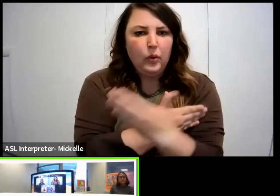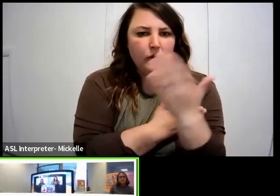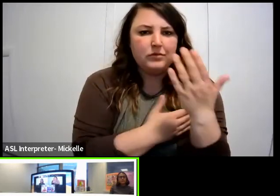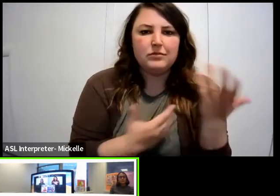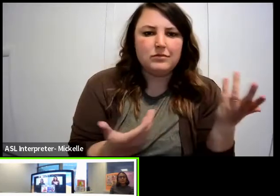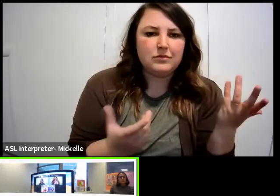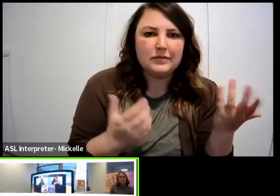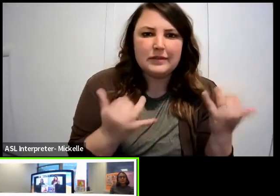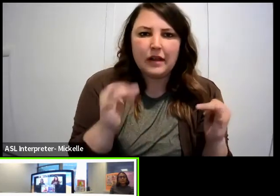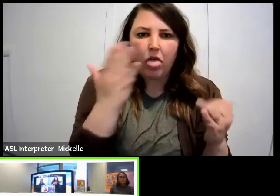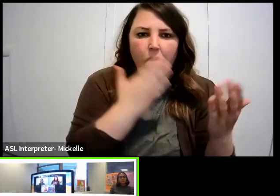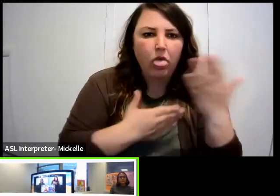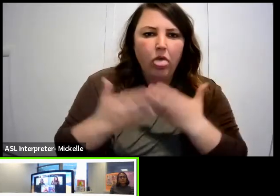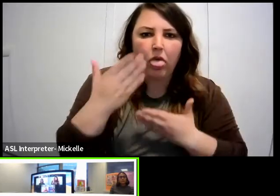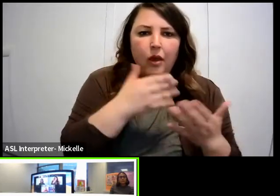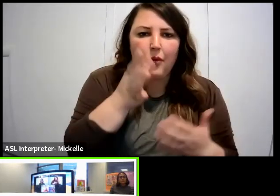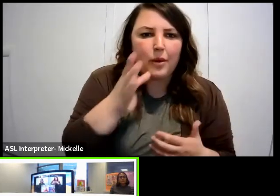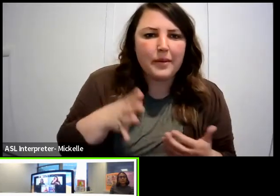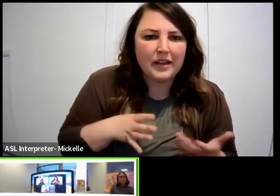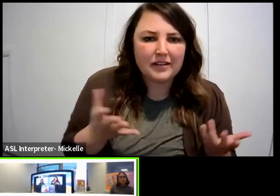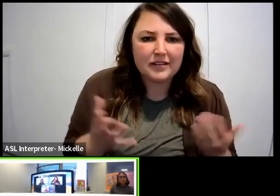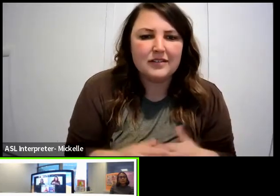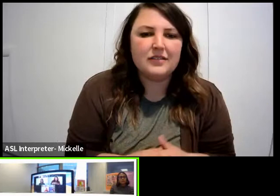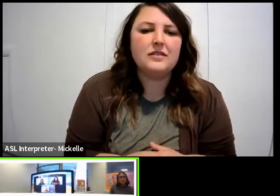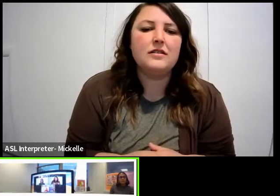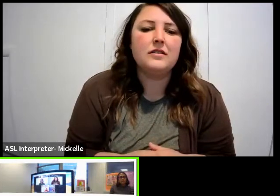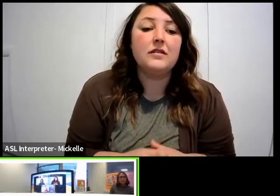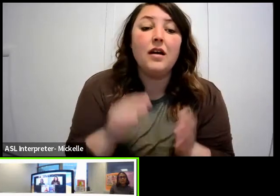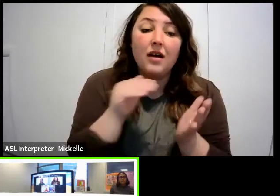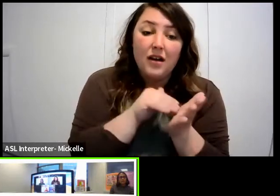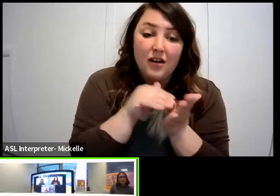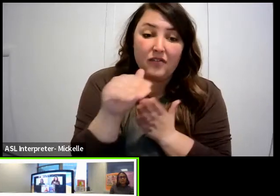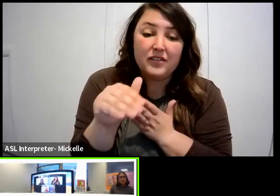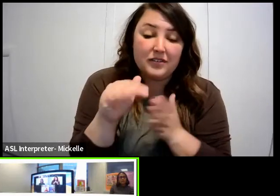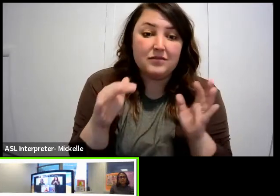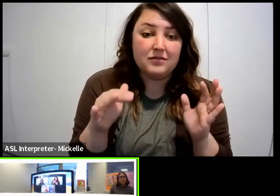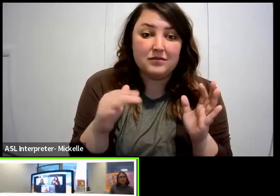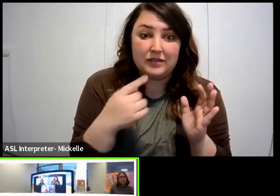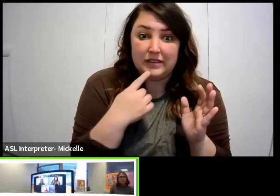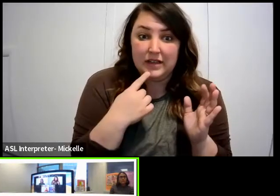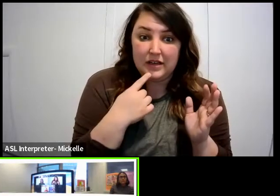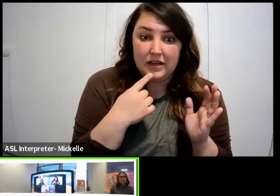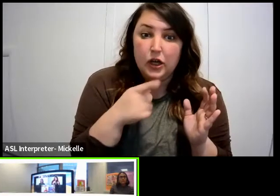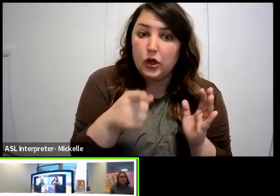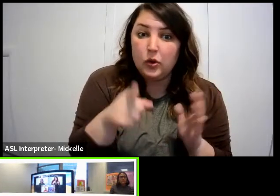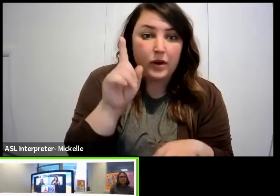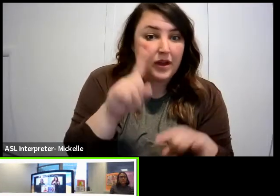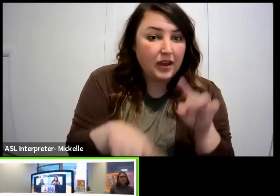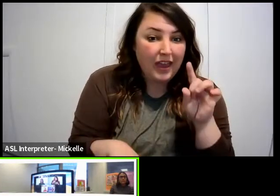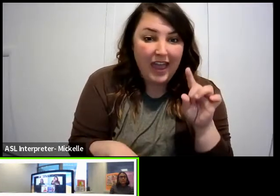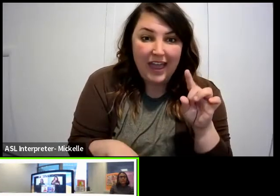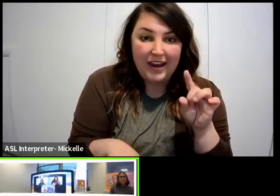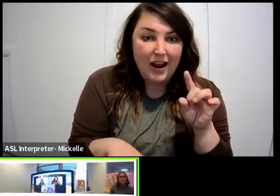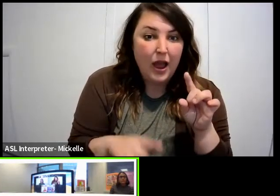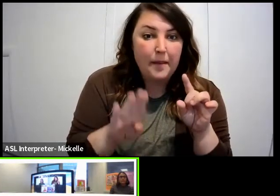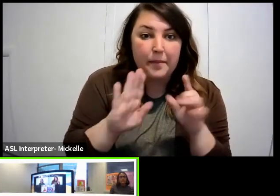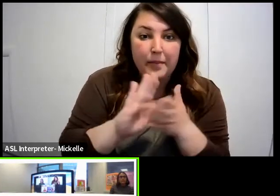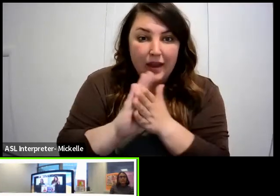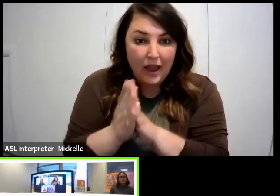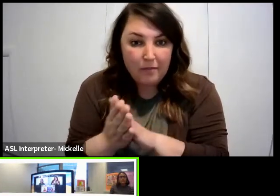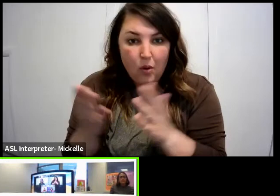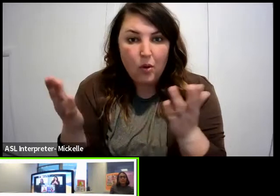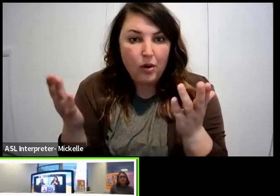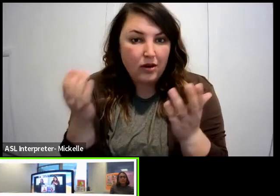on peace and security. As it is often said, you cannot be what you don't see. This